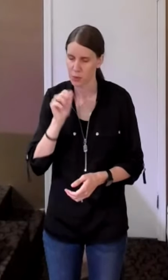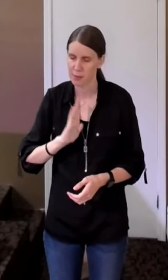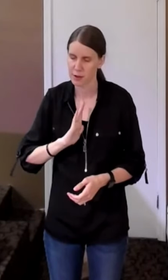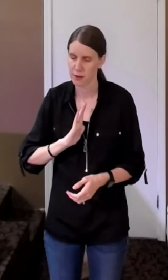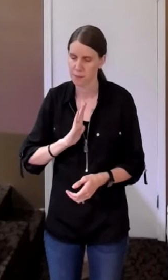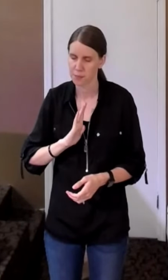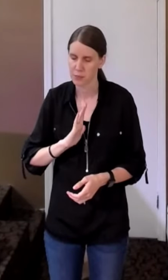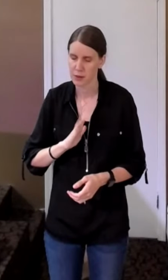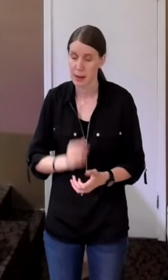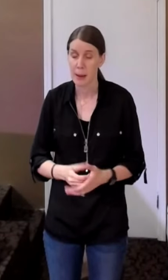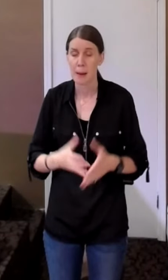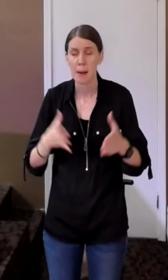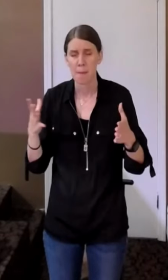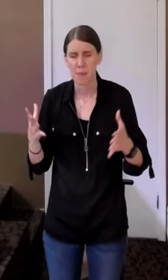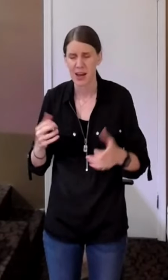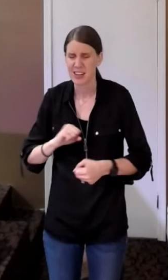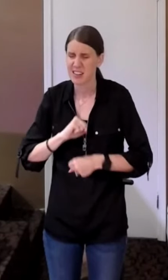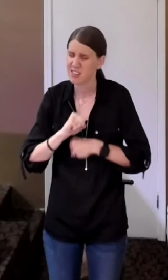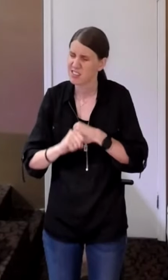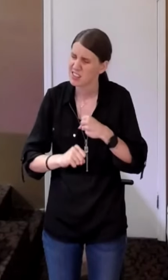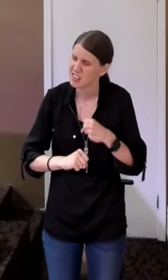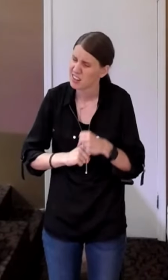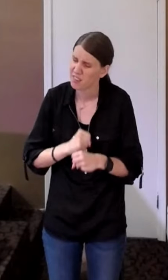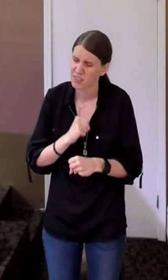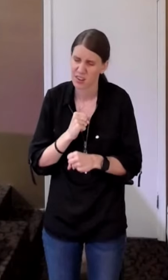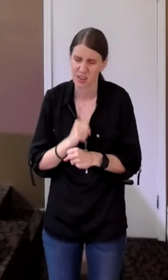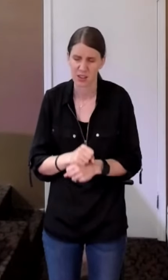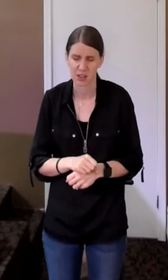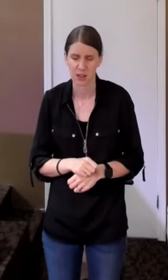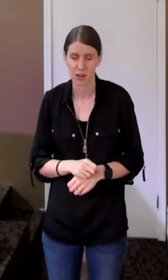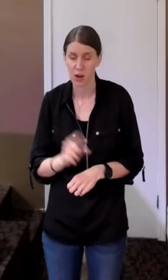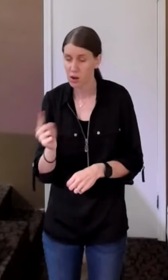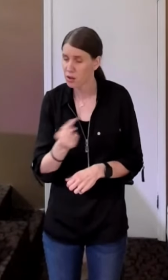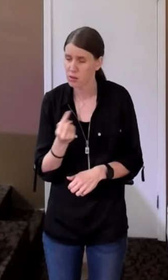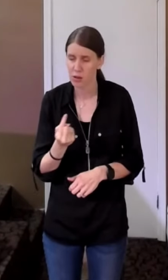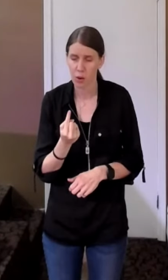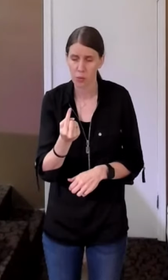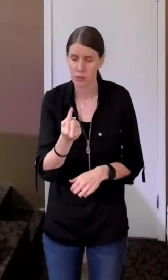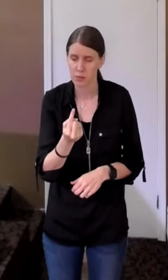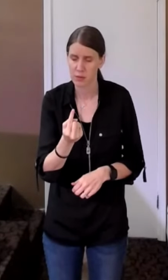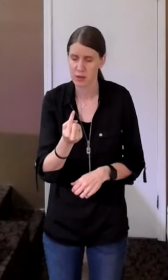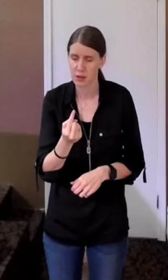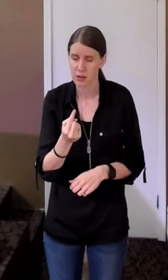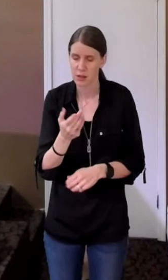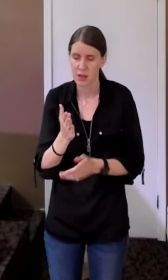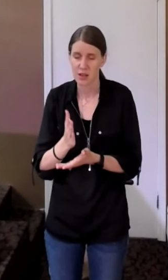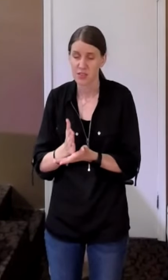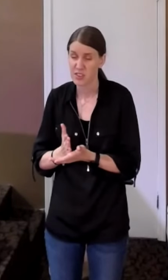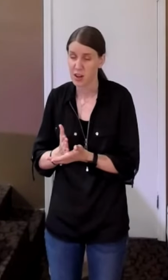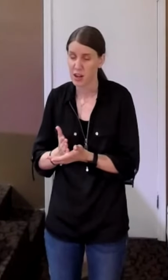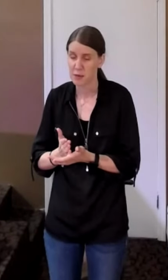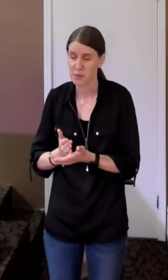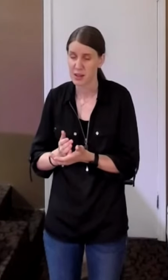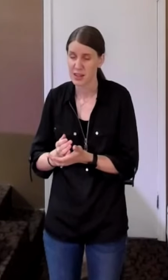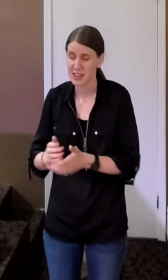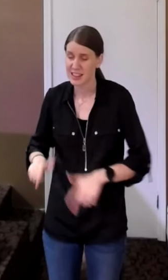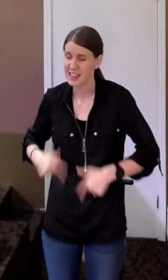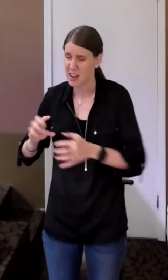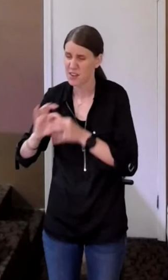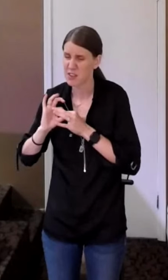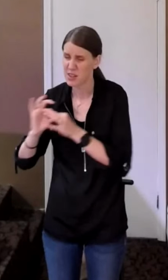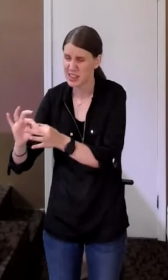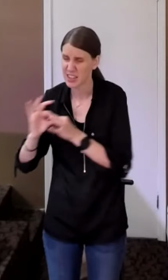Lord, many struggle so much. Many are alone. Many are in relationships that